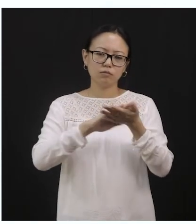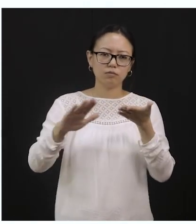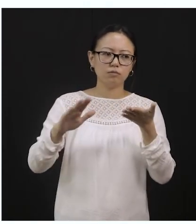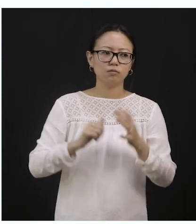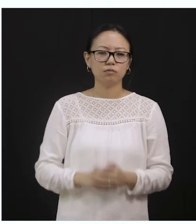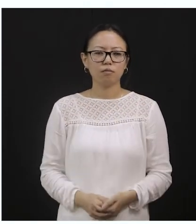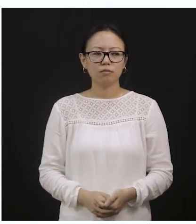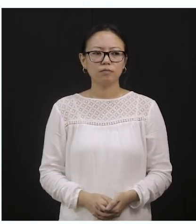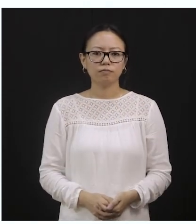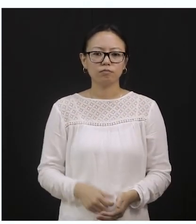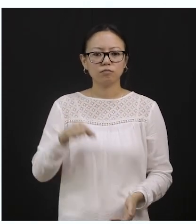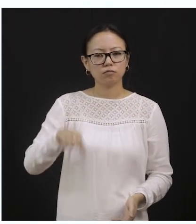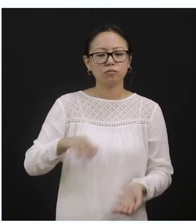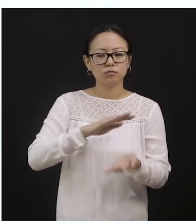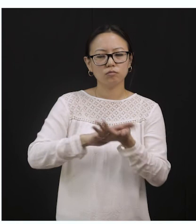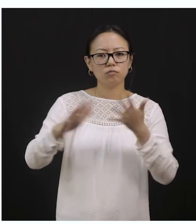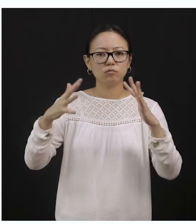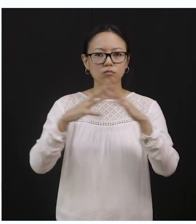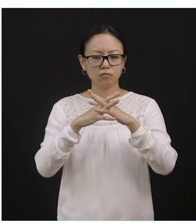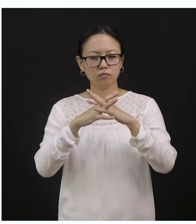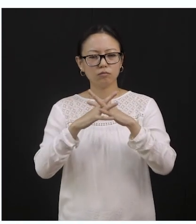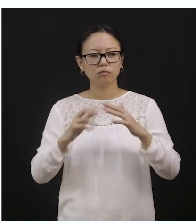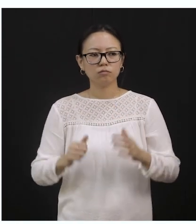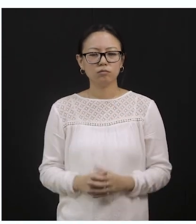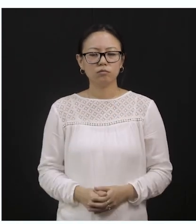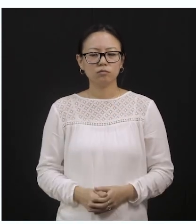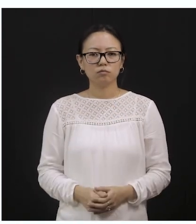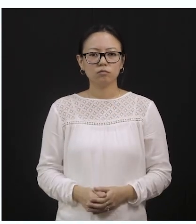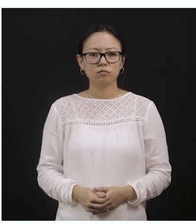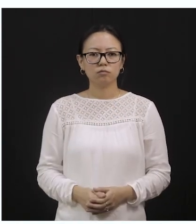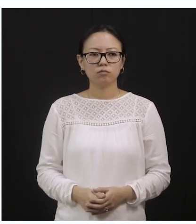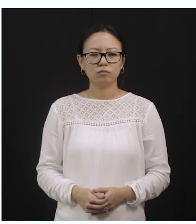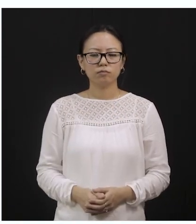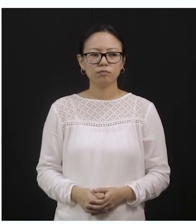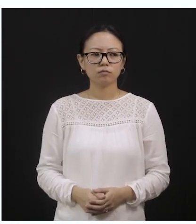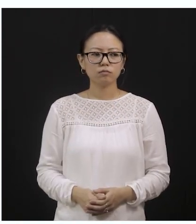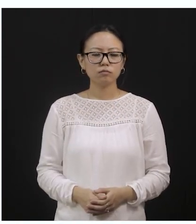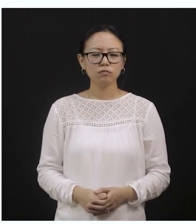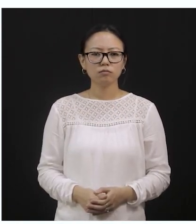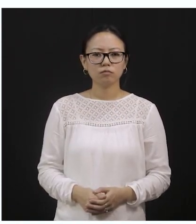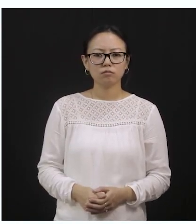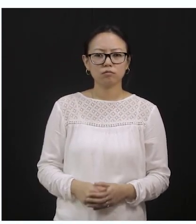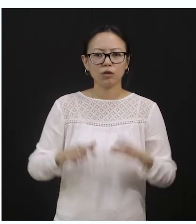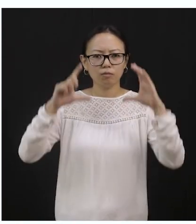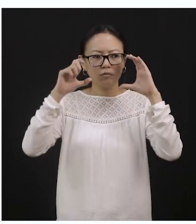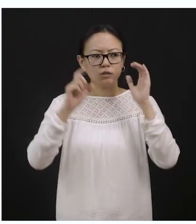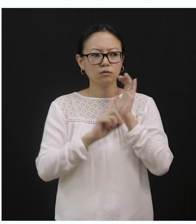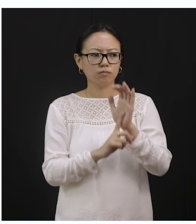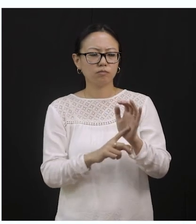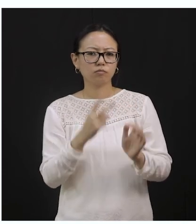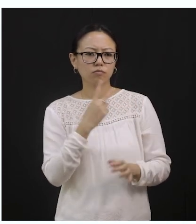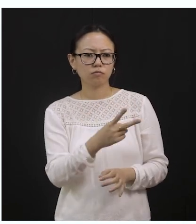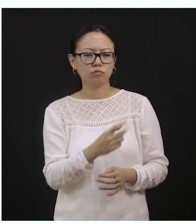Okay, now I have a homework. Okay, so this homework is as such that you have to identify the